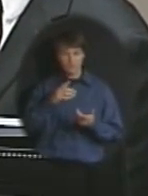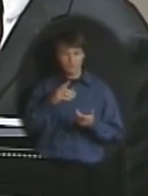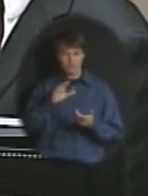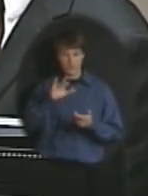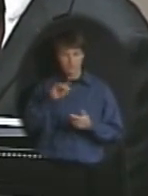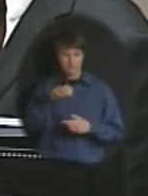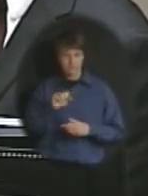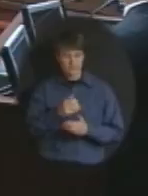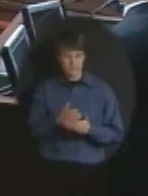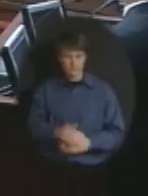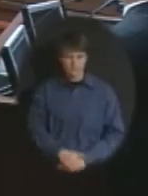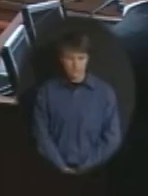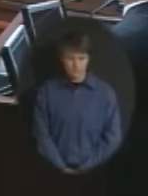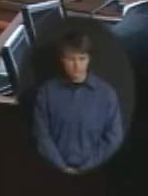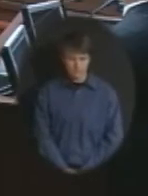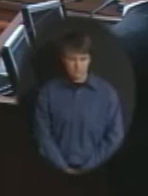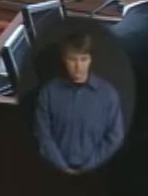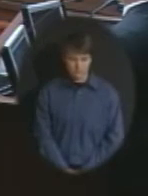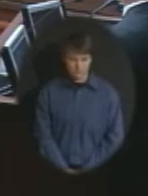claims.